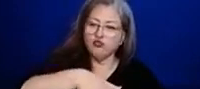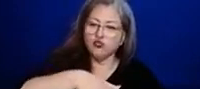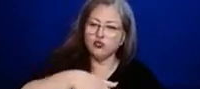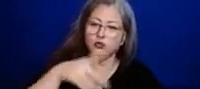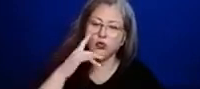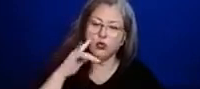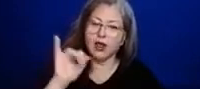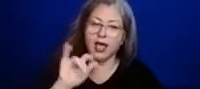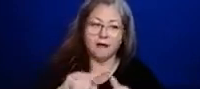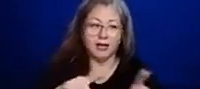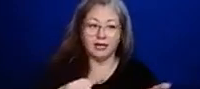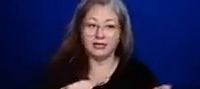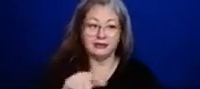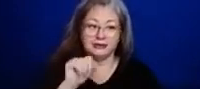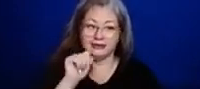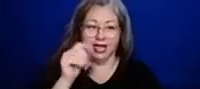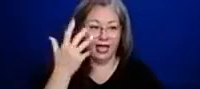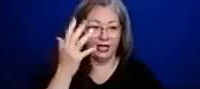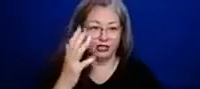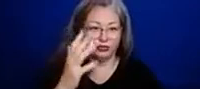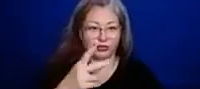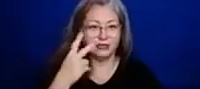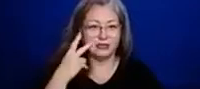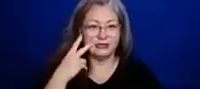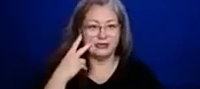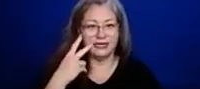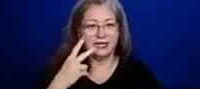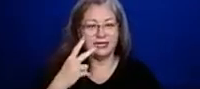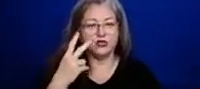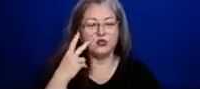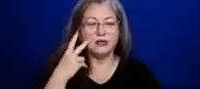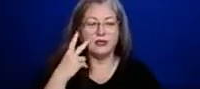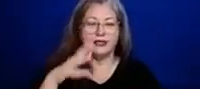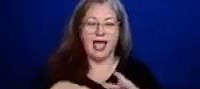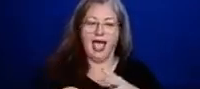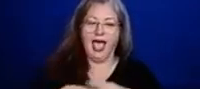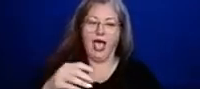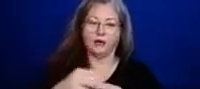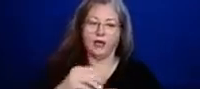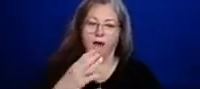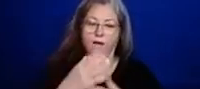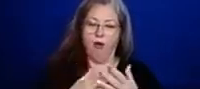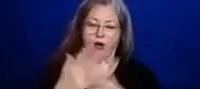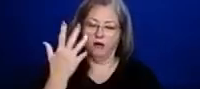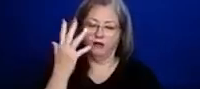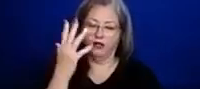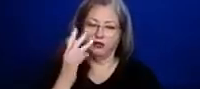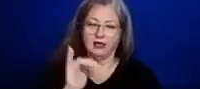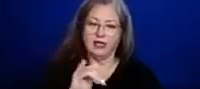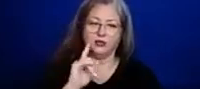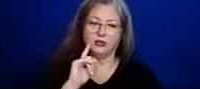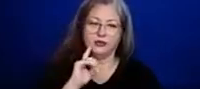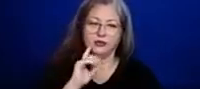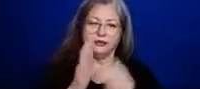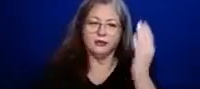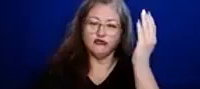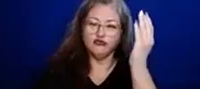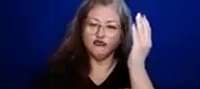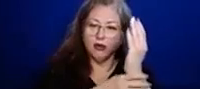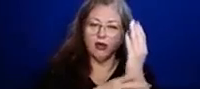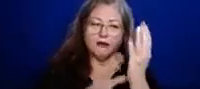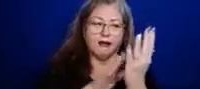not a tree that you can say it's like that, that you can see the outer part of the tree, which is the trunk and the leaves and the